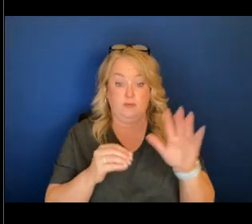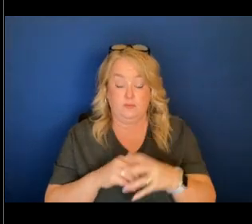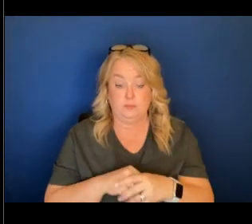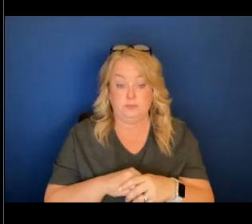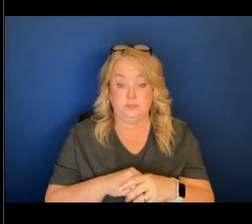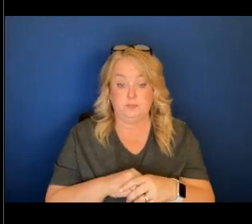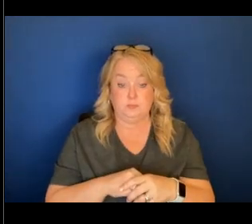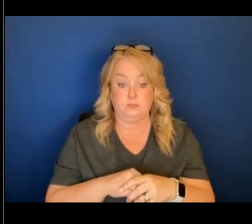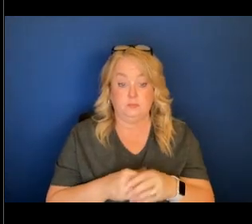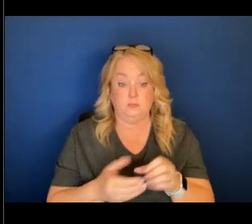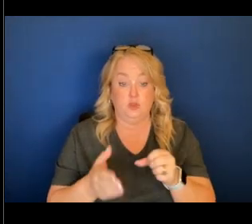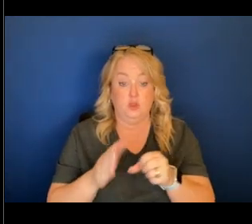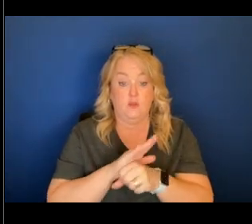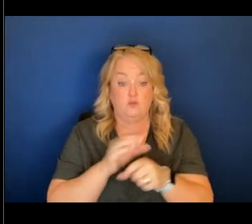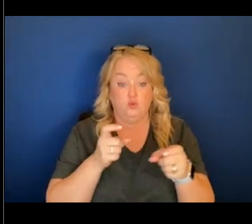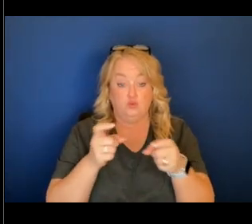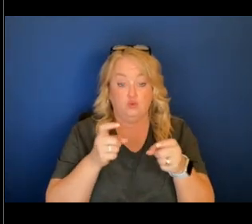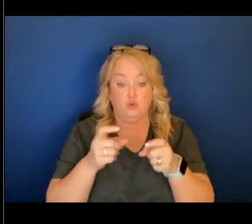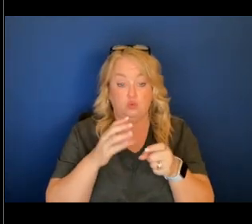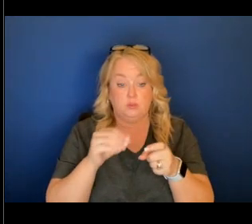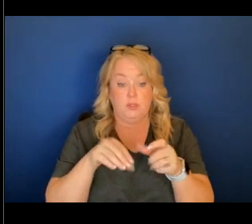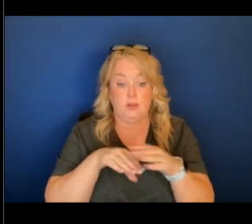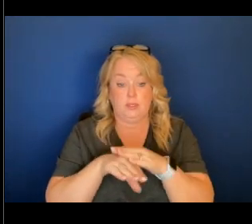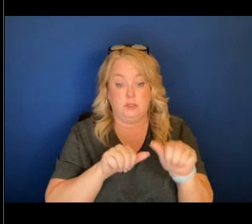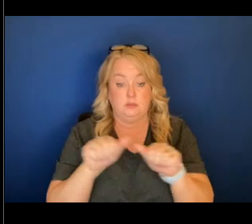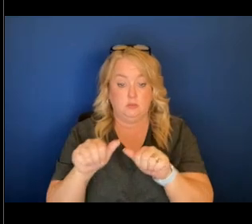covered controls in accessible locations.